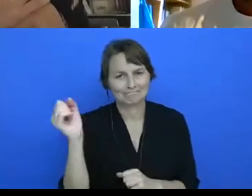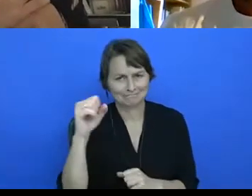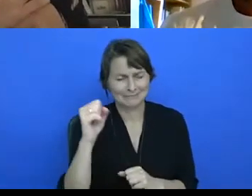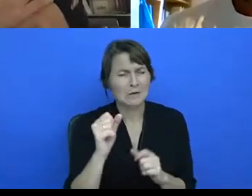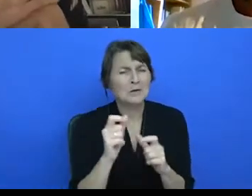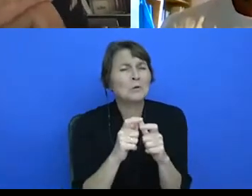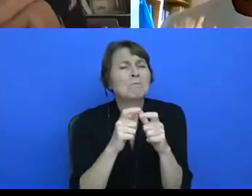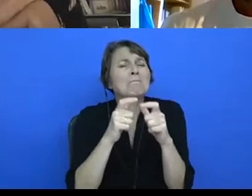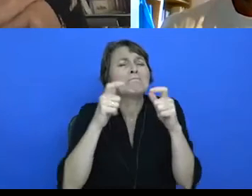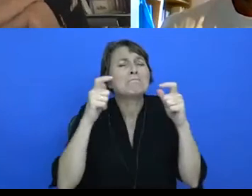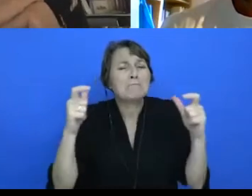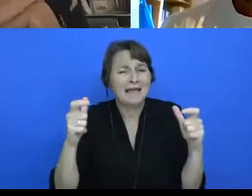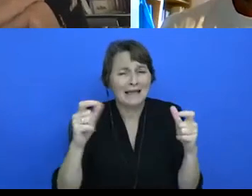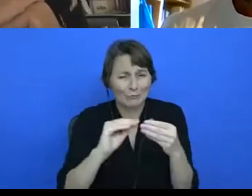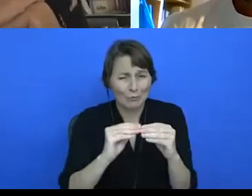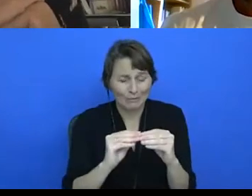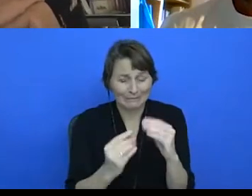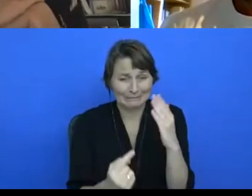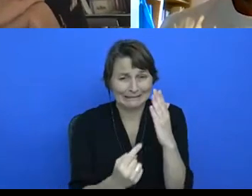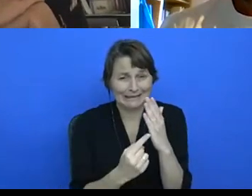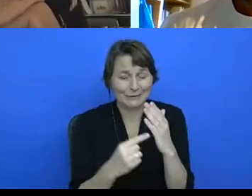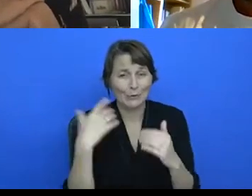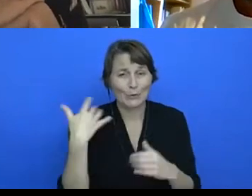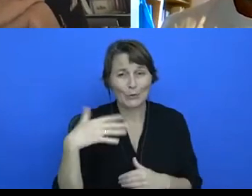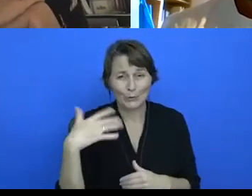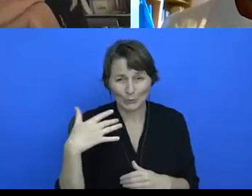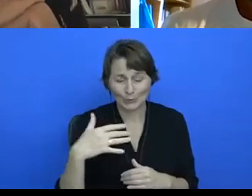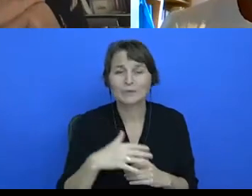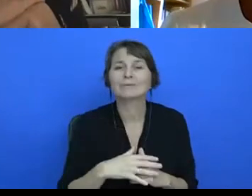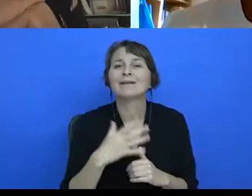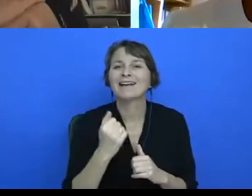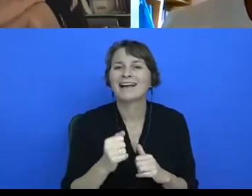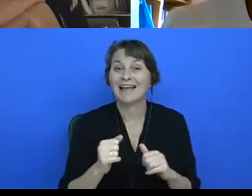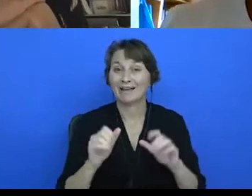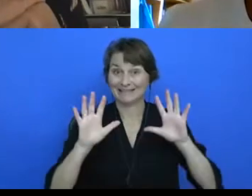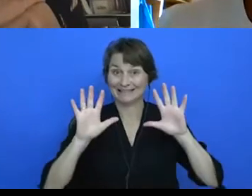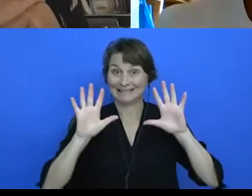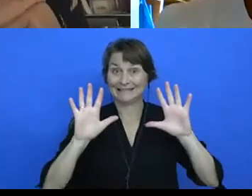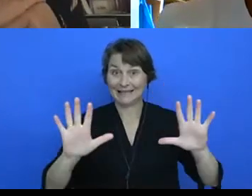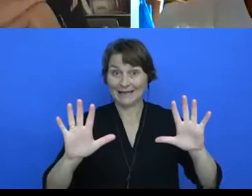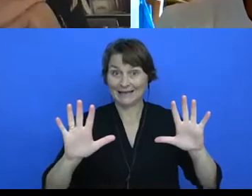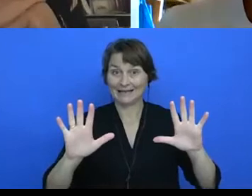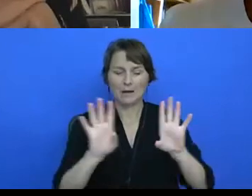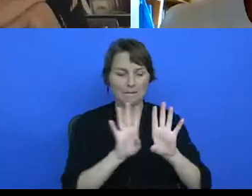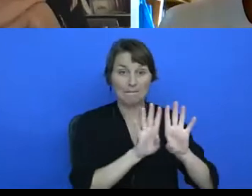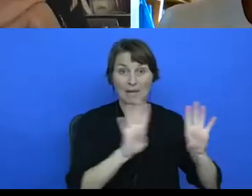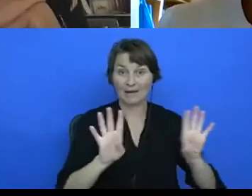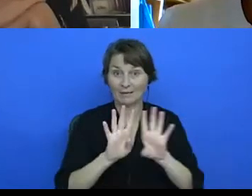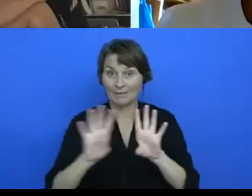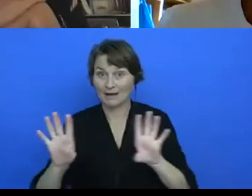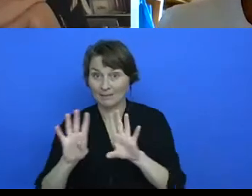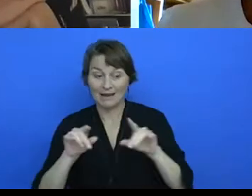issue. Where we had these 10 parallel sessions set up, and then all of a sudden all of the Zoom rooms